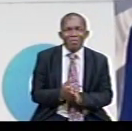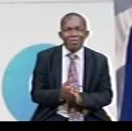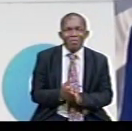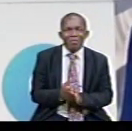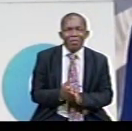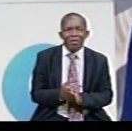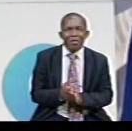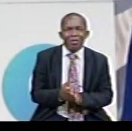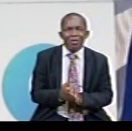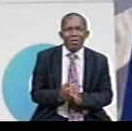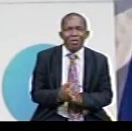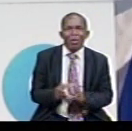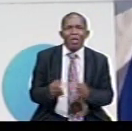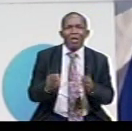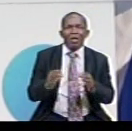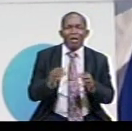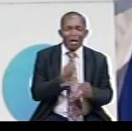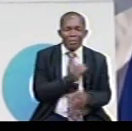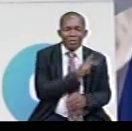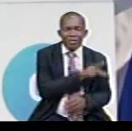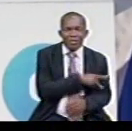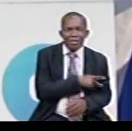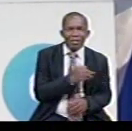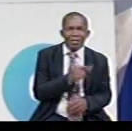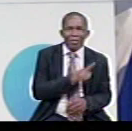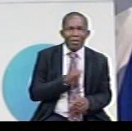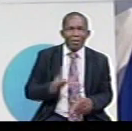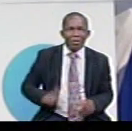express your thanks to God.